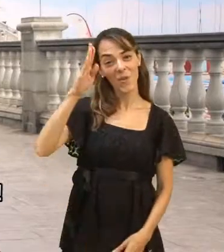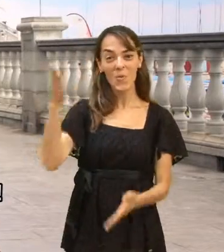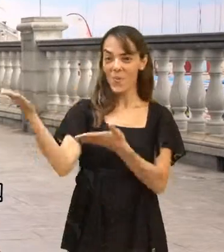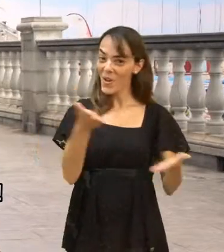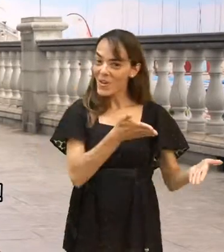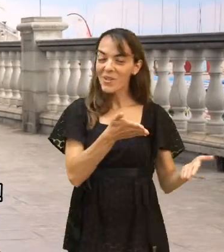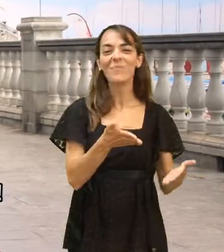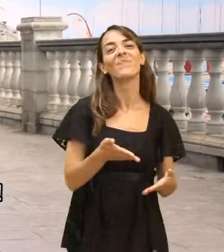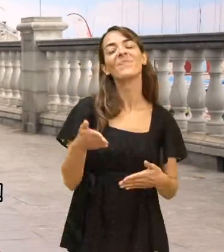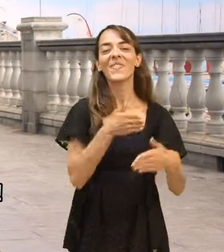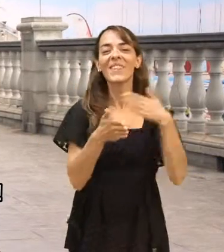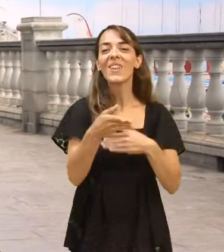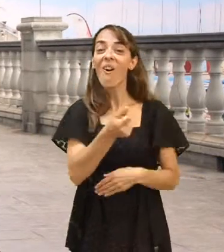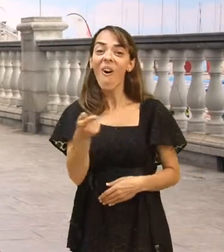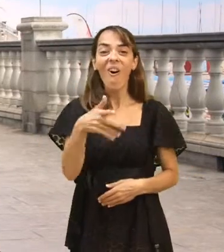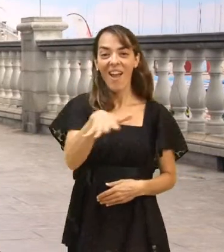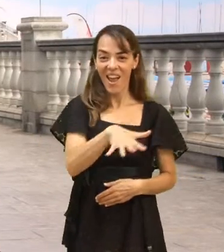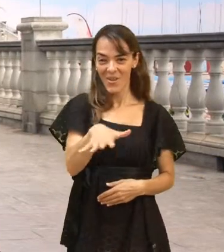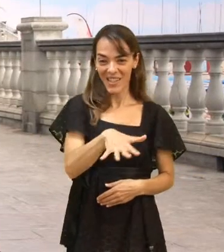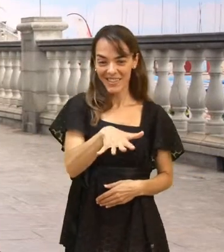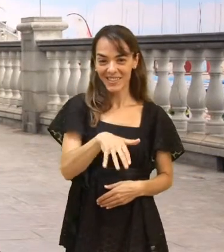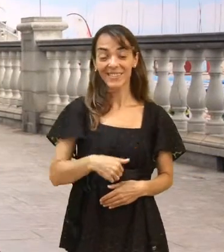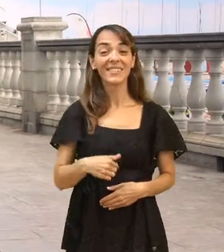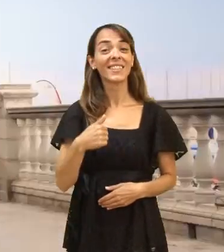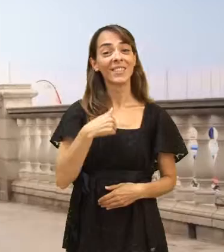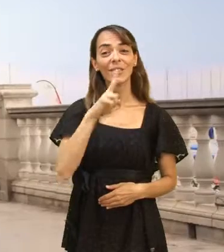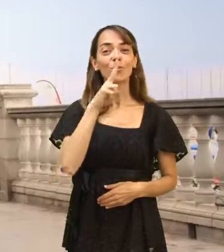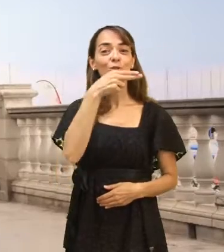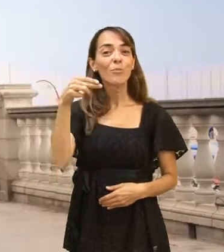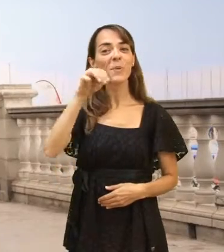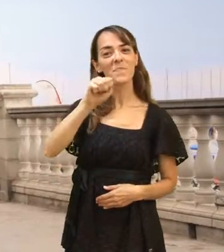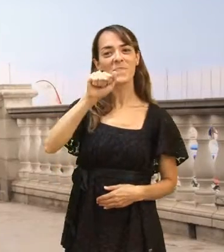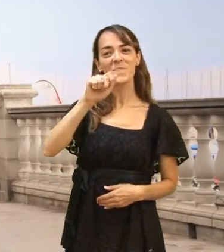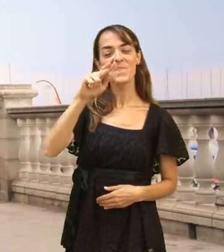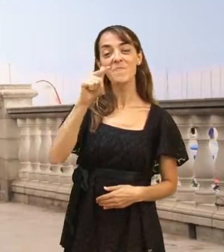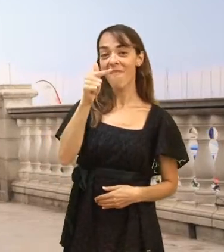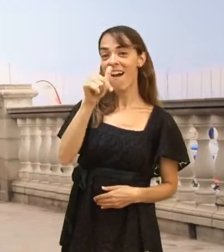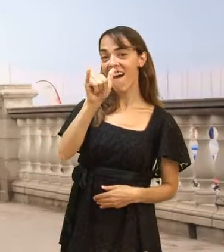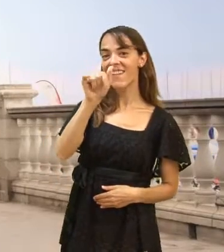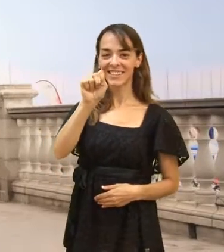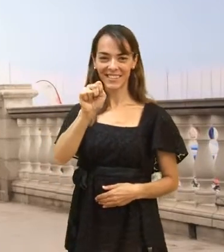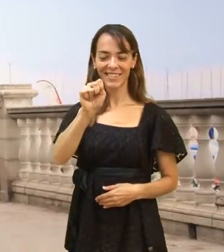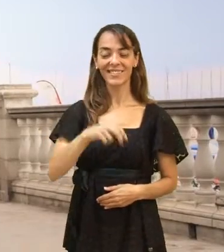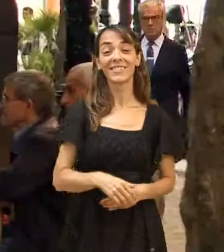Hello and welcome to Access All Areas. I'm Martyn Sibley and today I'm in sunny Catalunya.